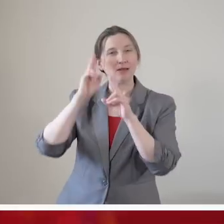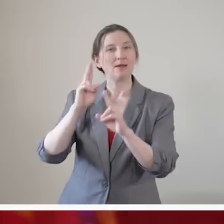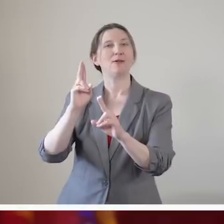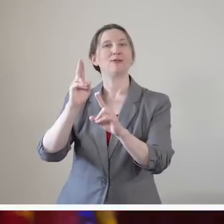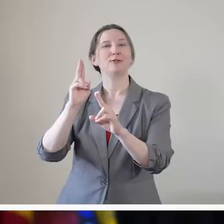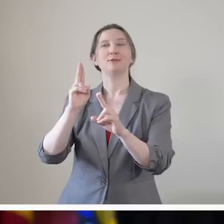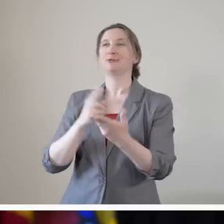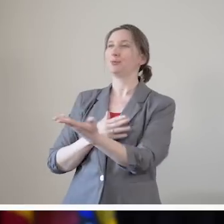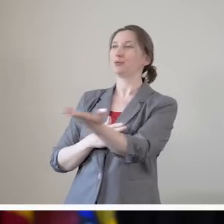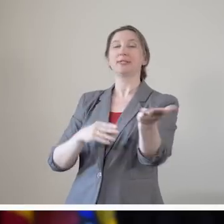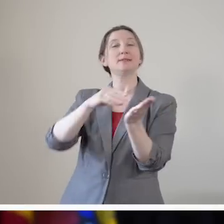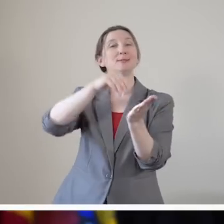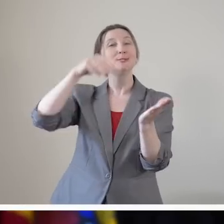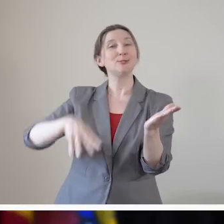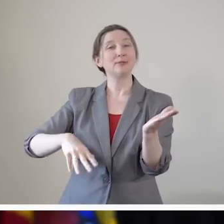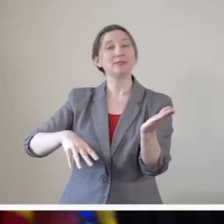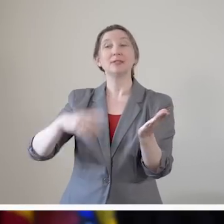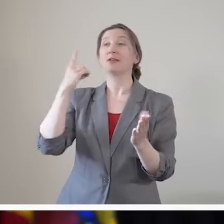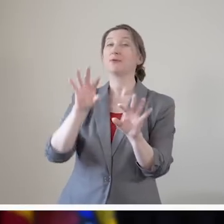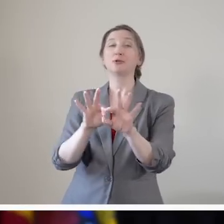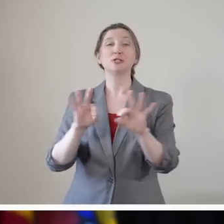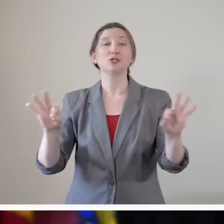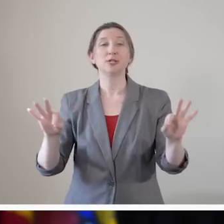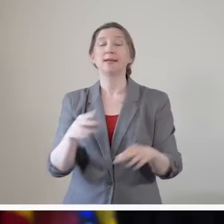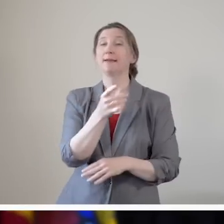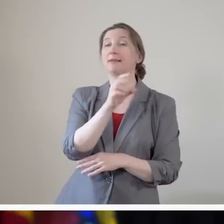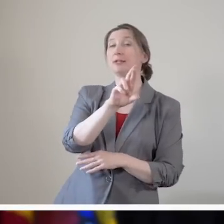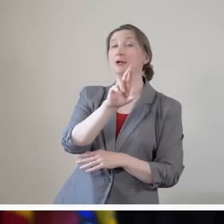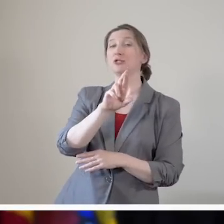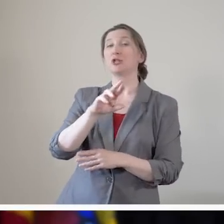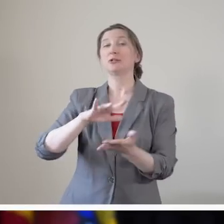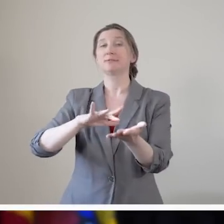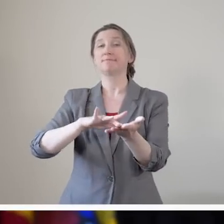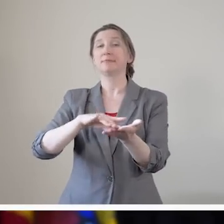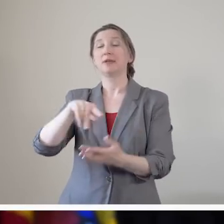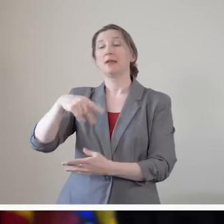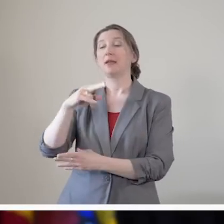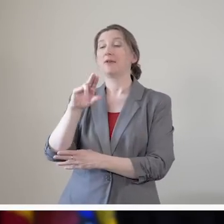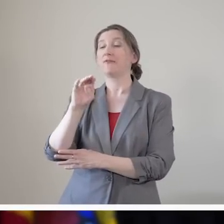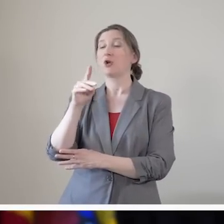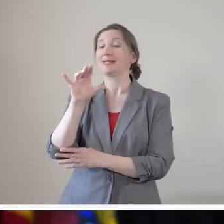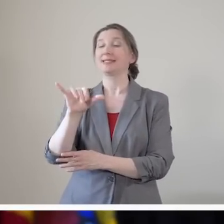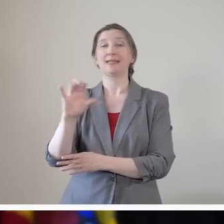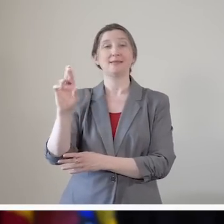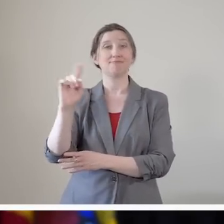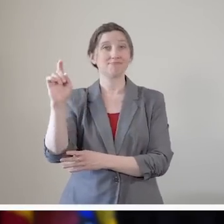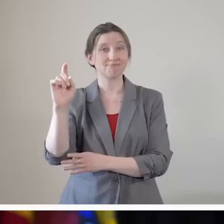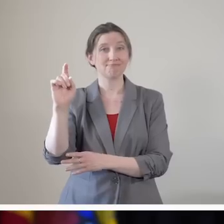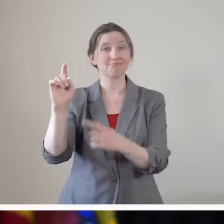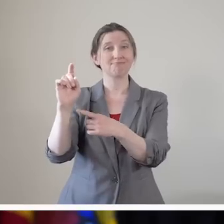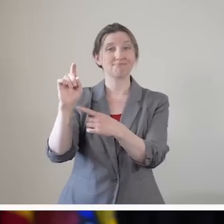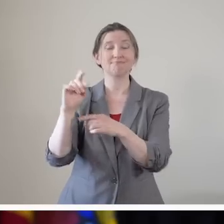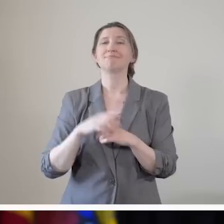Chancellor Blank, it is my distinct honor to present the candidates for the degree Doctor of Pharmacy. These scholars have successfully completed